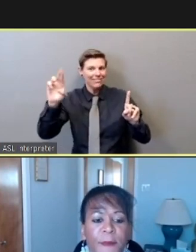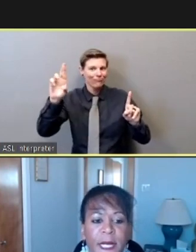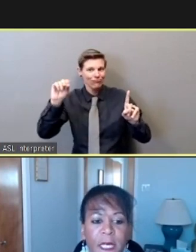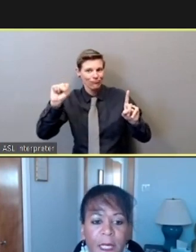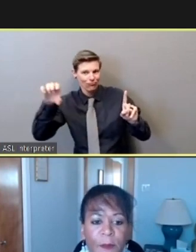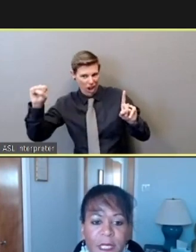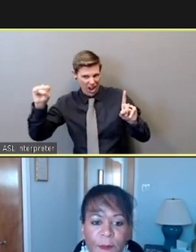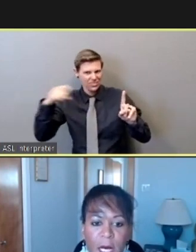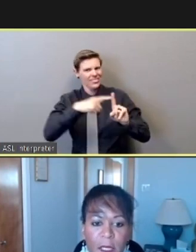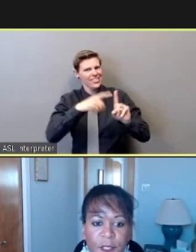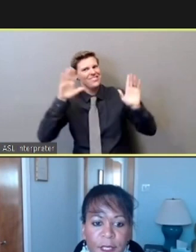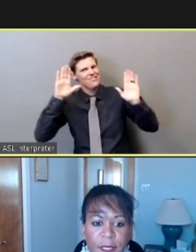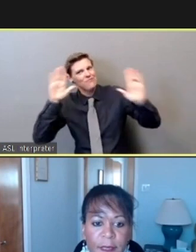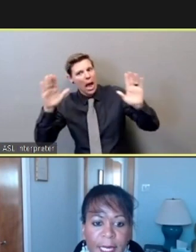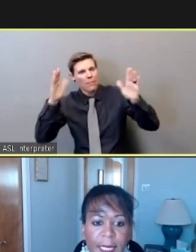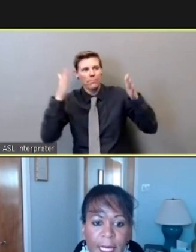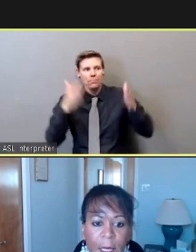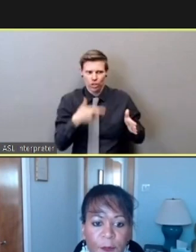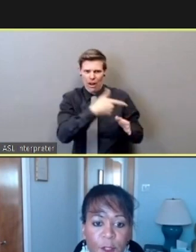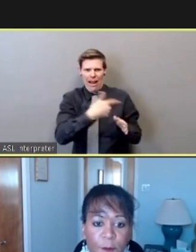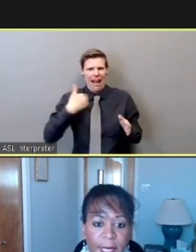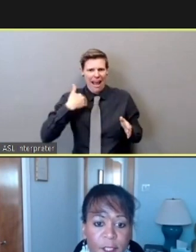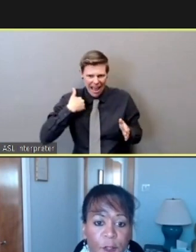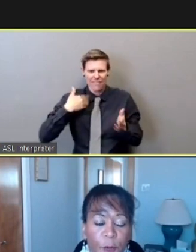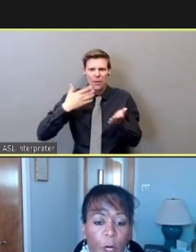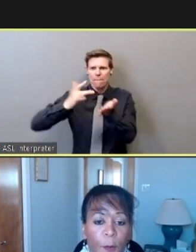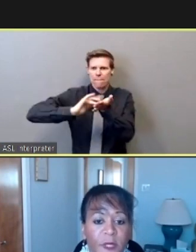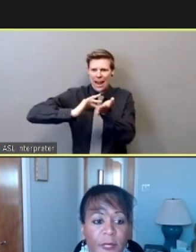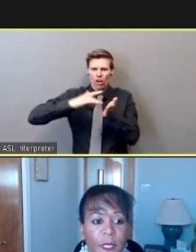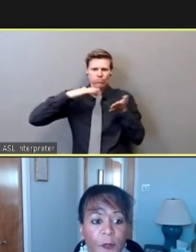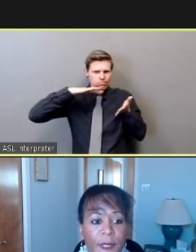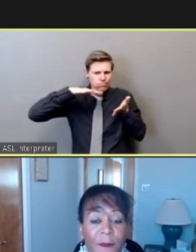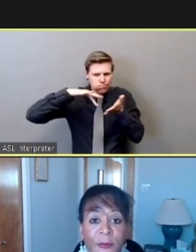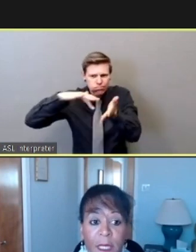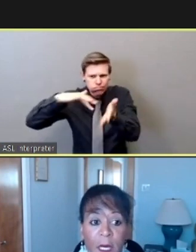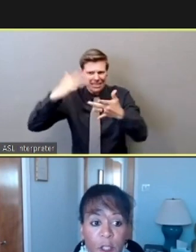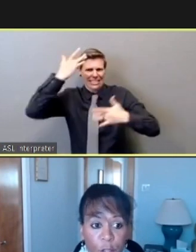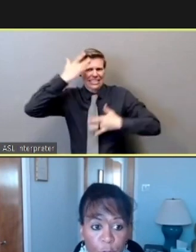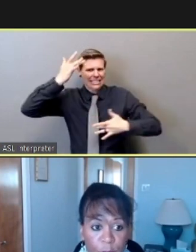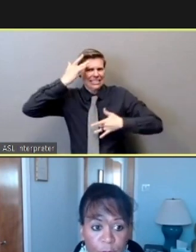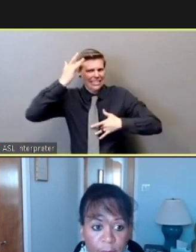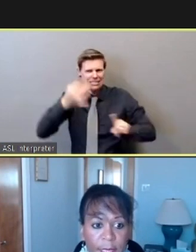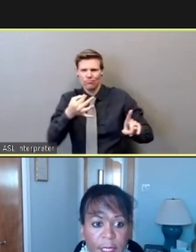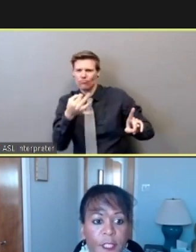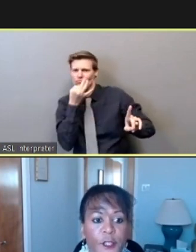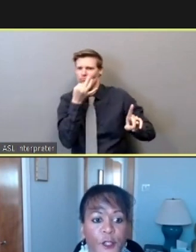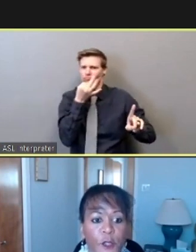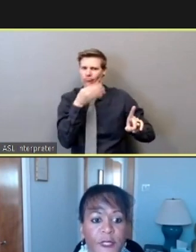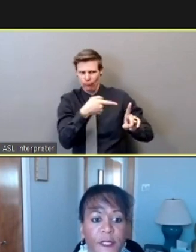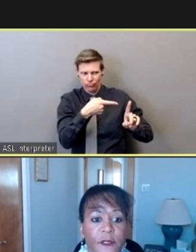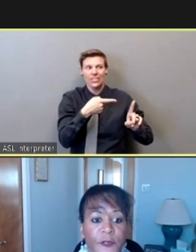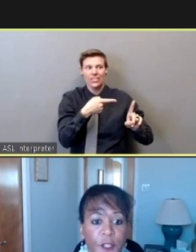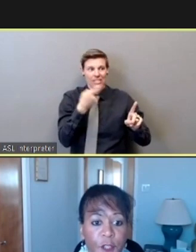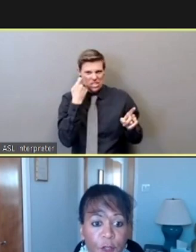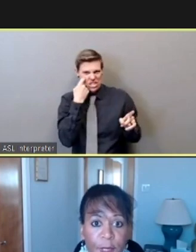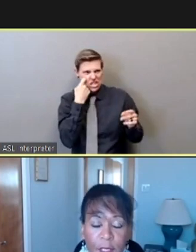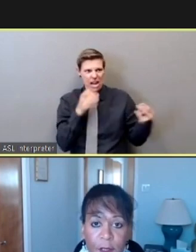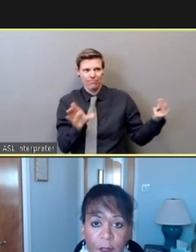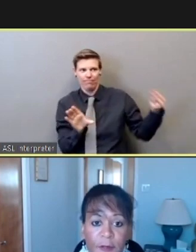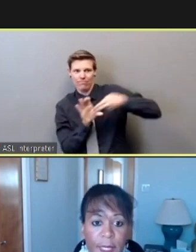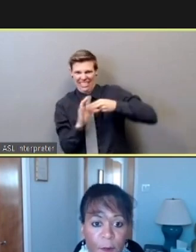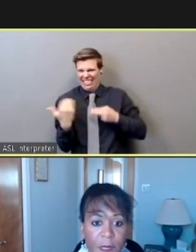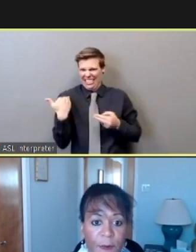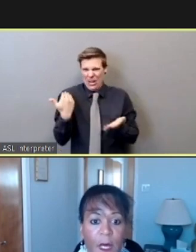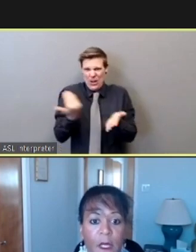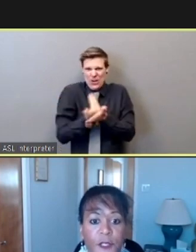She's a medical epidemiologist that came to the New Mexico Department of Health in mid-October to serve as the division director